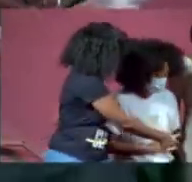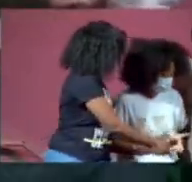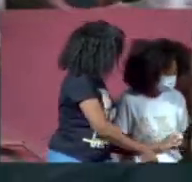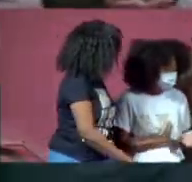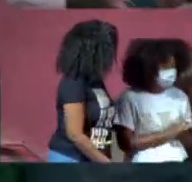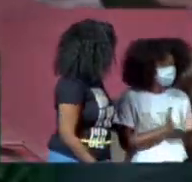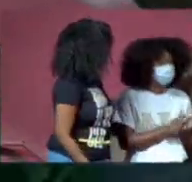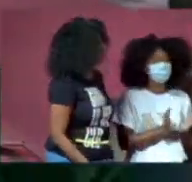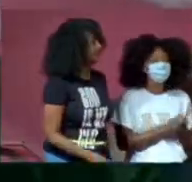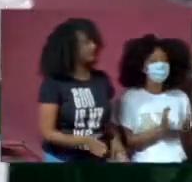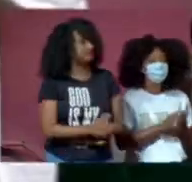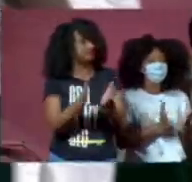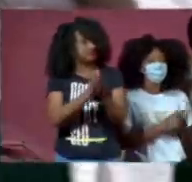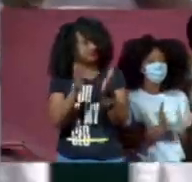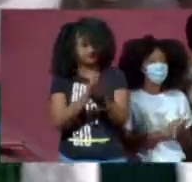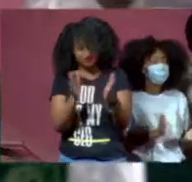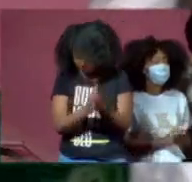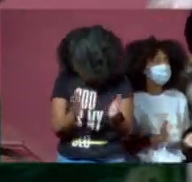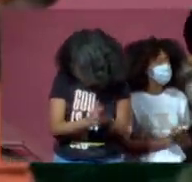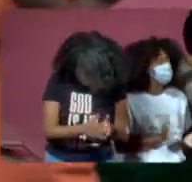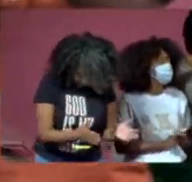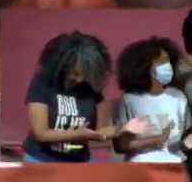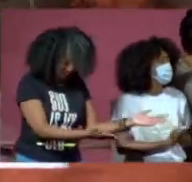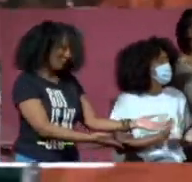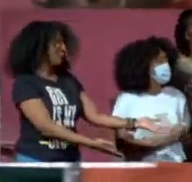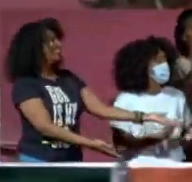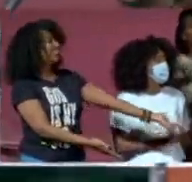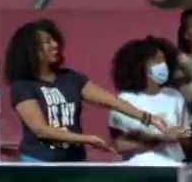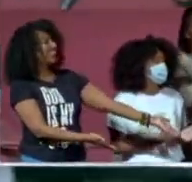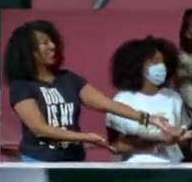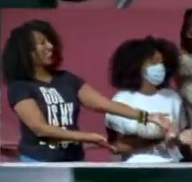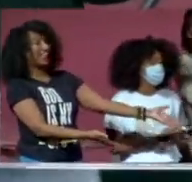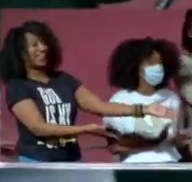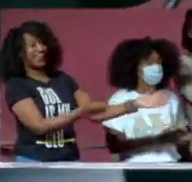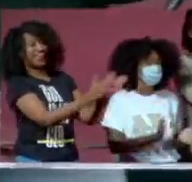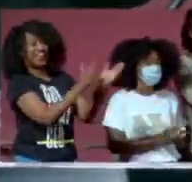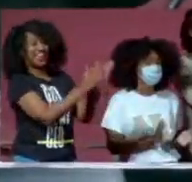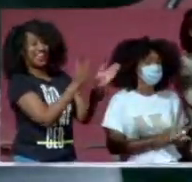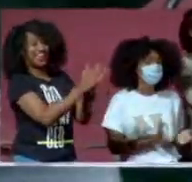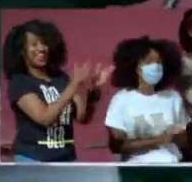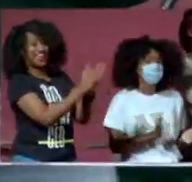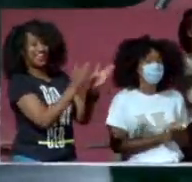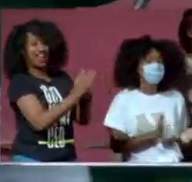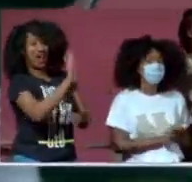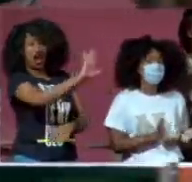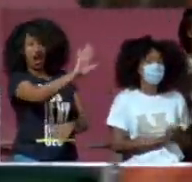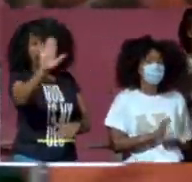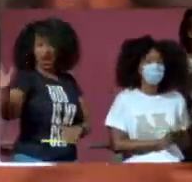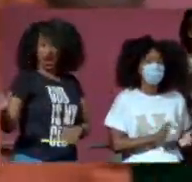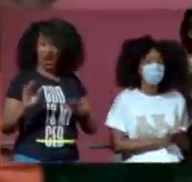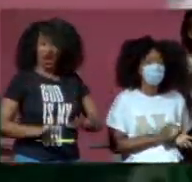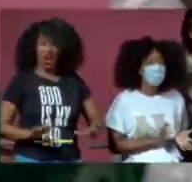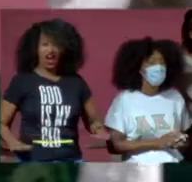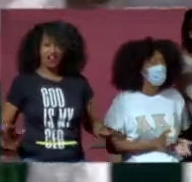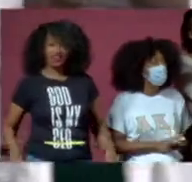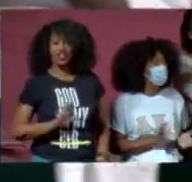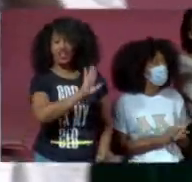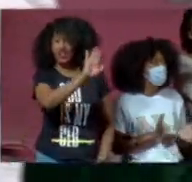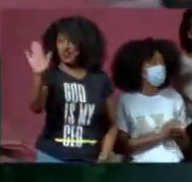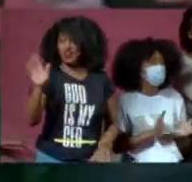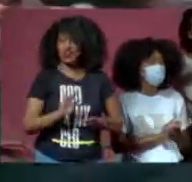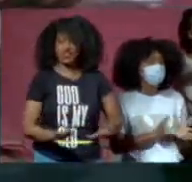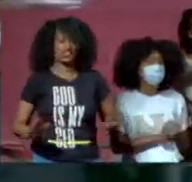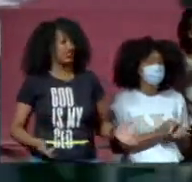Oh, I can't hear y'all. Y'all ought not act like that. See, this is your legacy. These are your